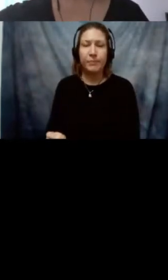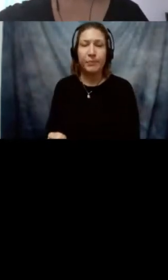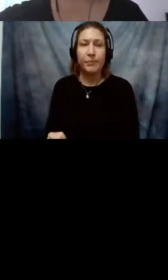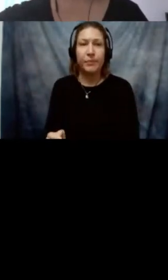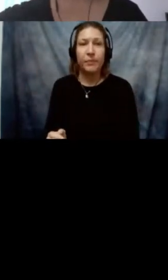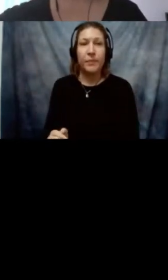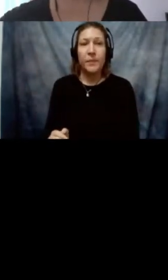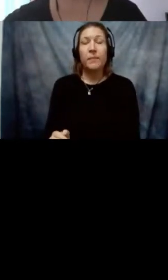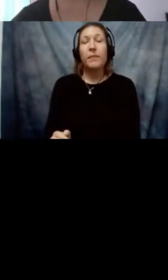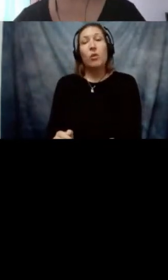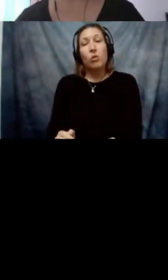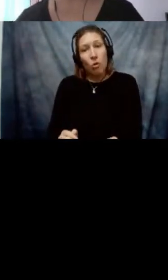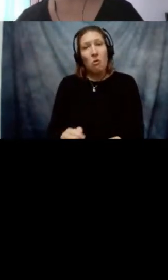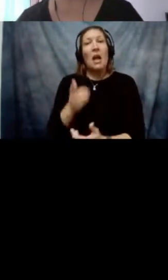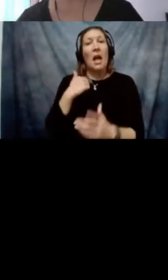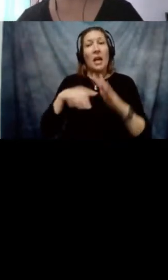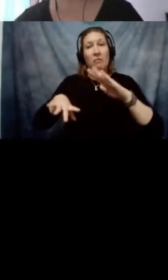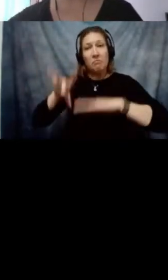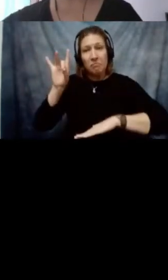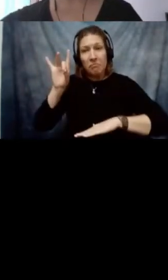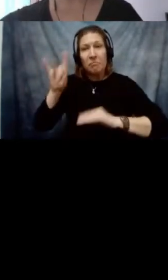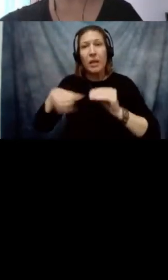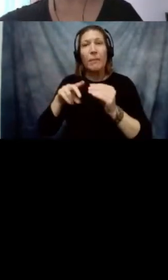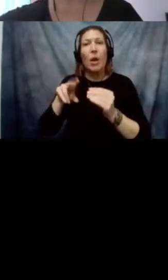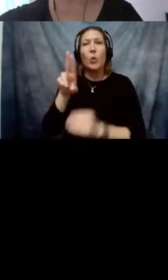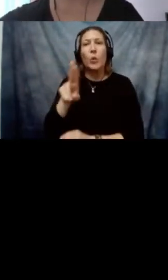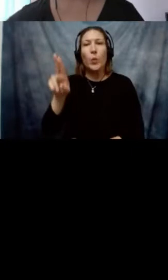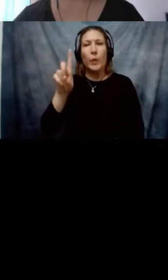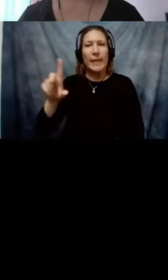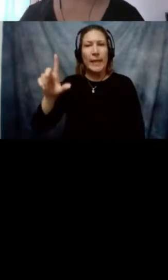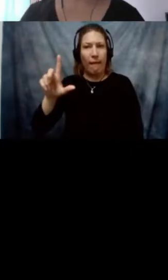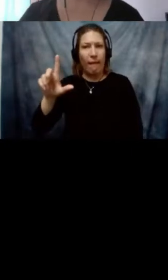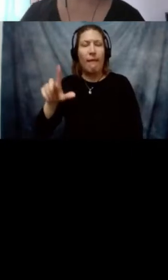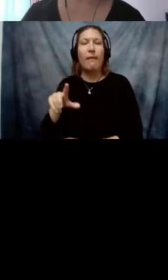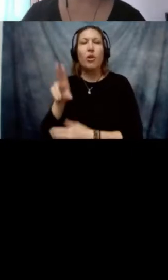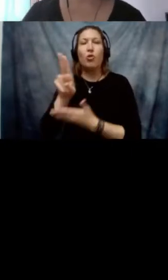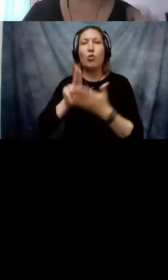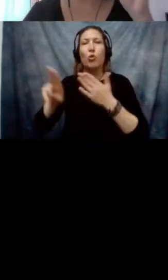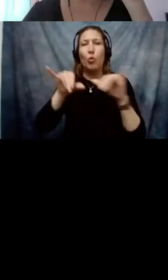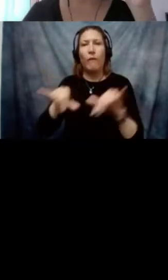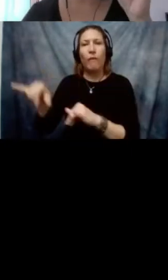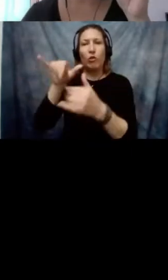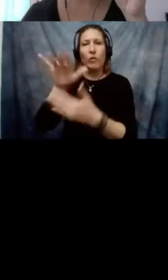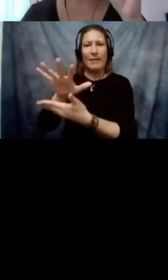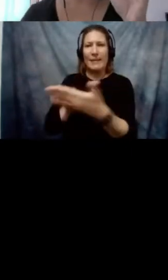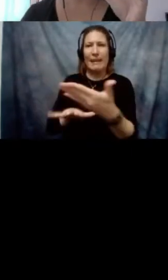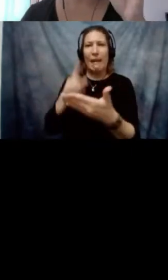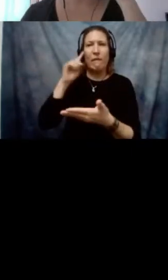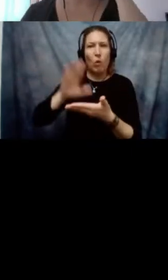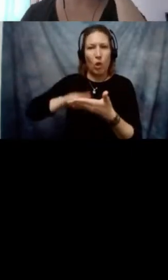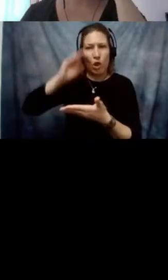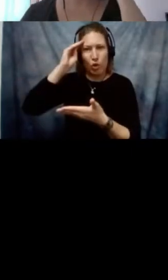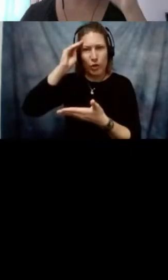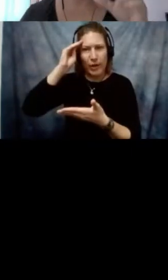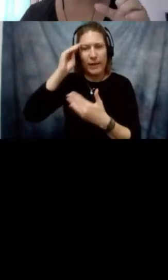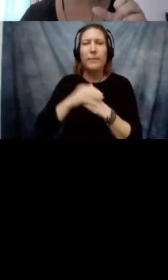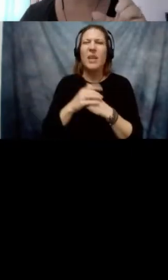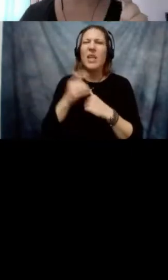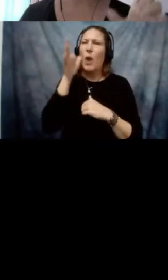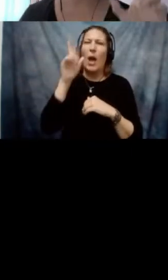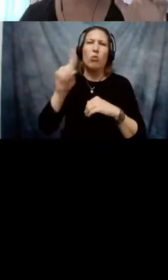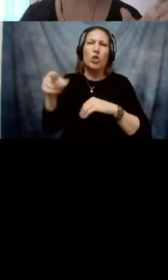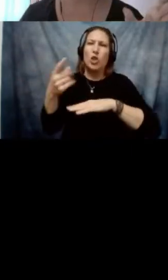And that brought me to Universal Design for Learning, as Luis mentioned earlier. Now, I'm going to cover just the basics of it. We only have a short amount